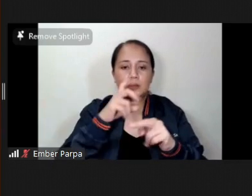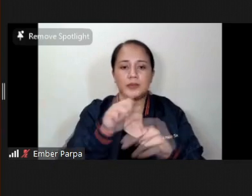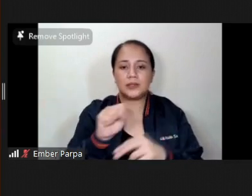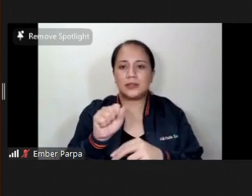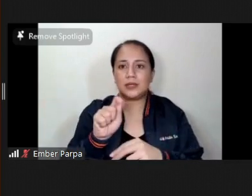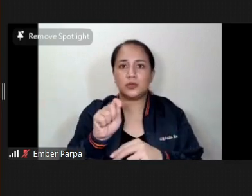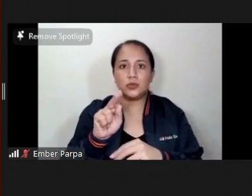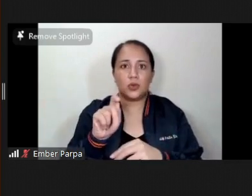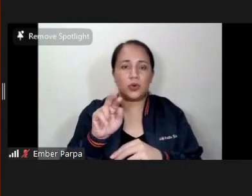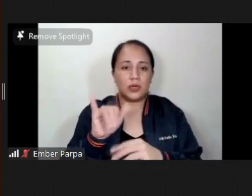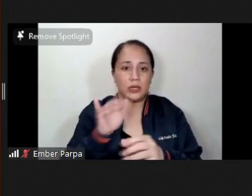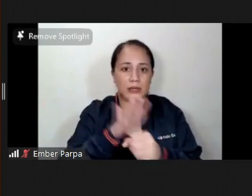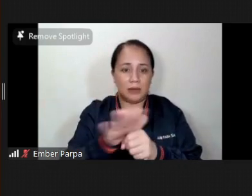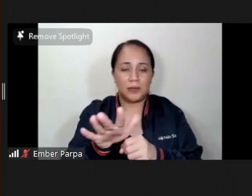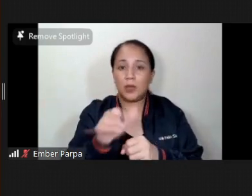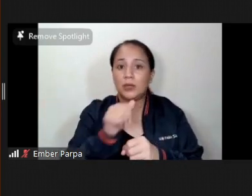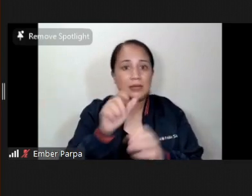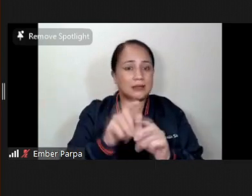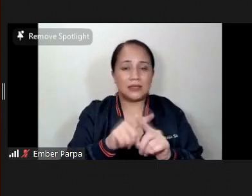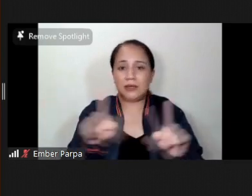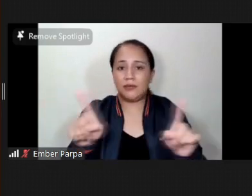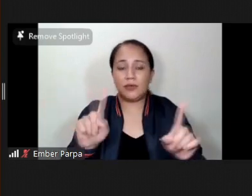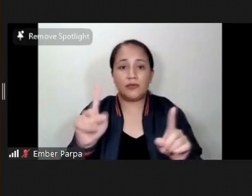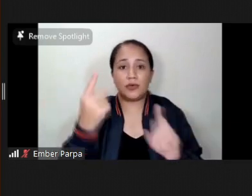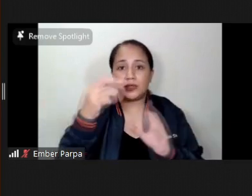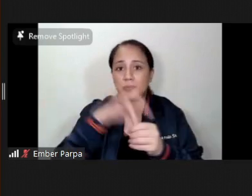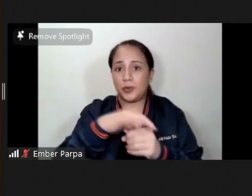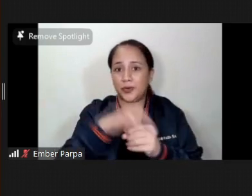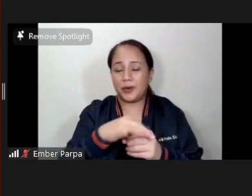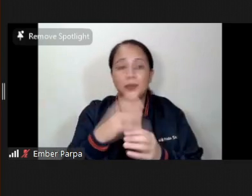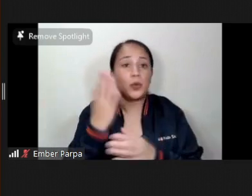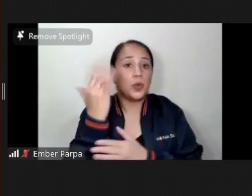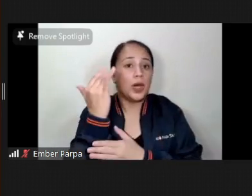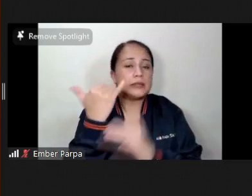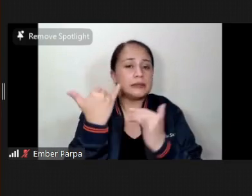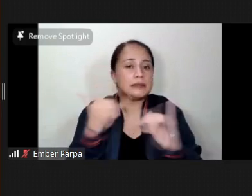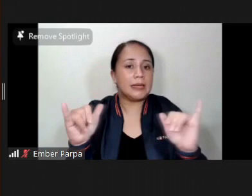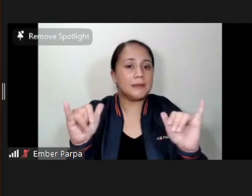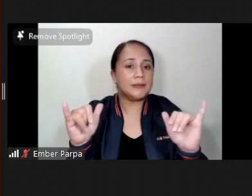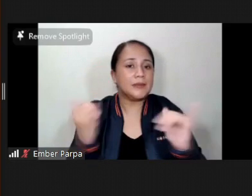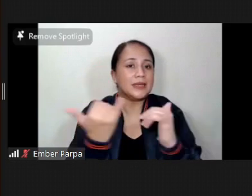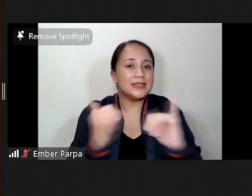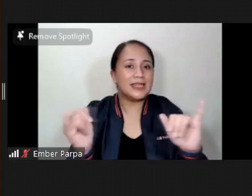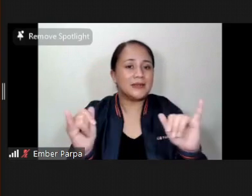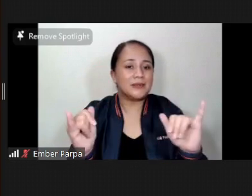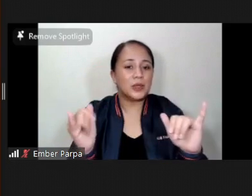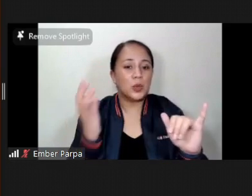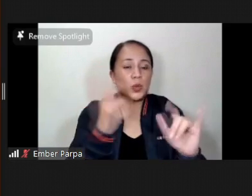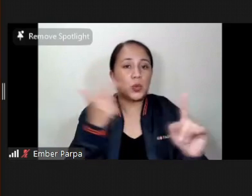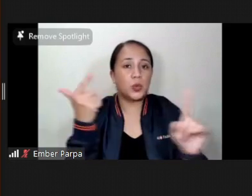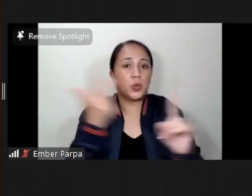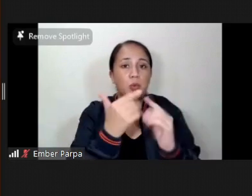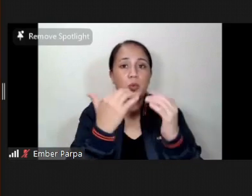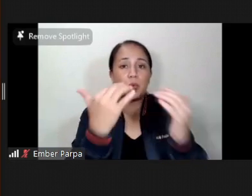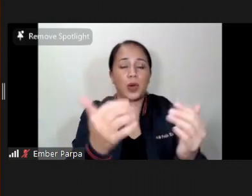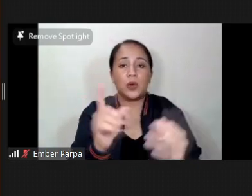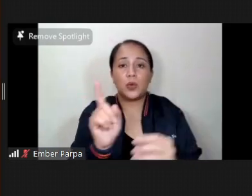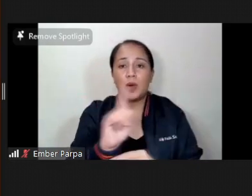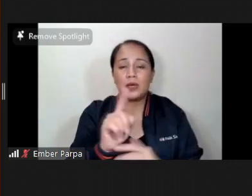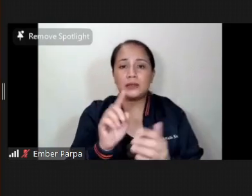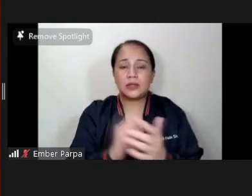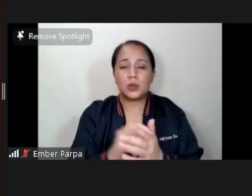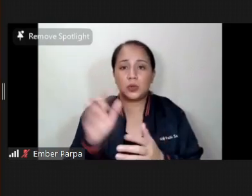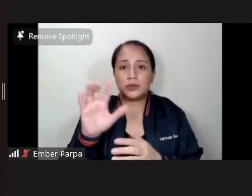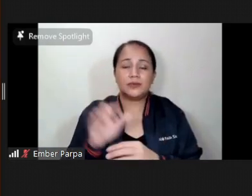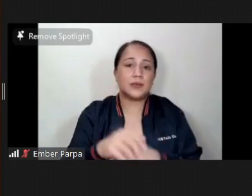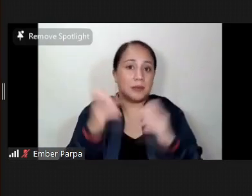rape. At wala itong pagkaiba no, sa unang programa natin dahil pareho talaga ang ating target audience, which is nga yung local